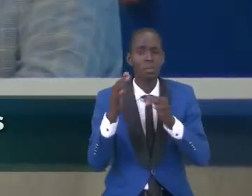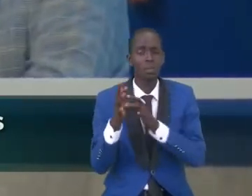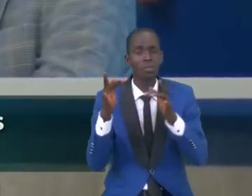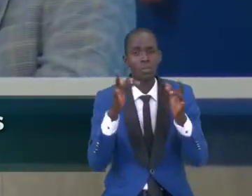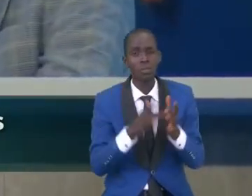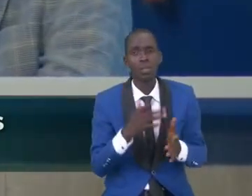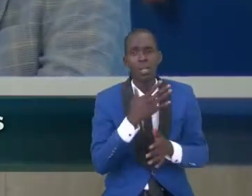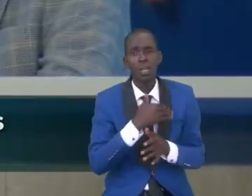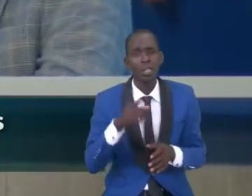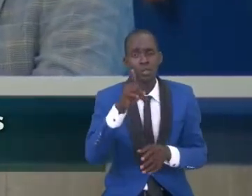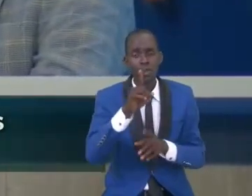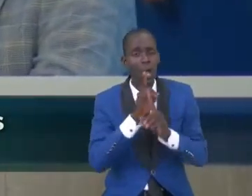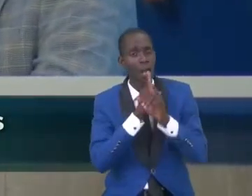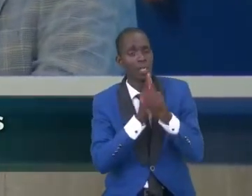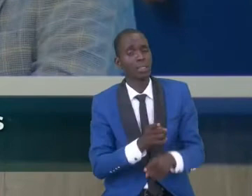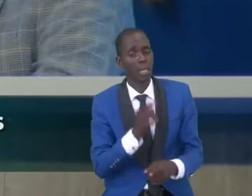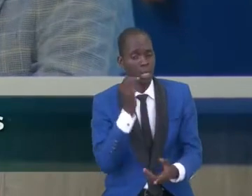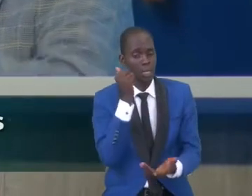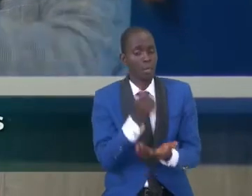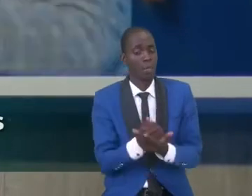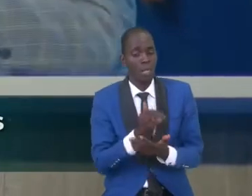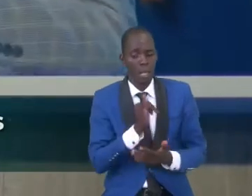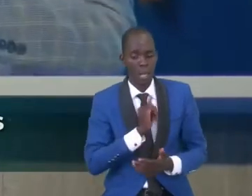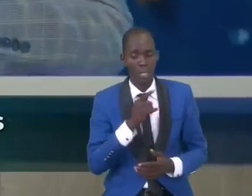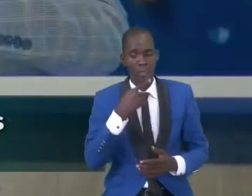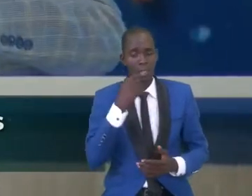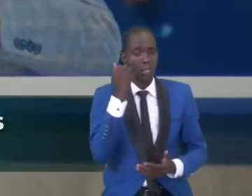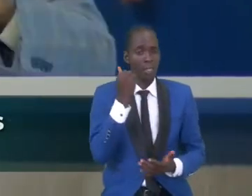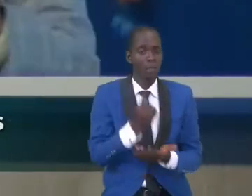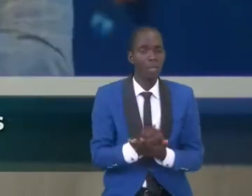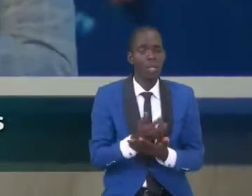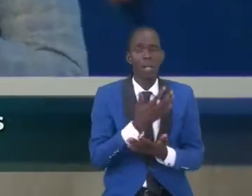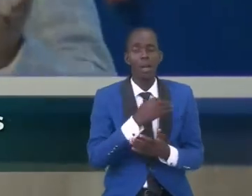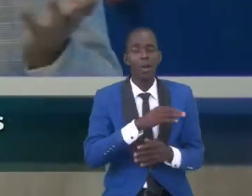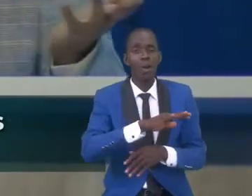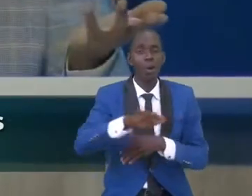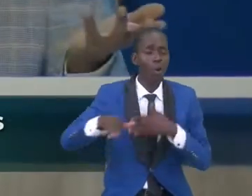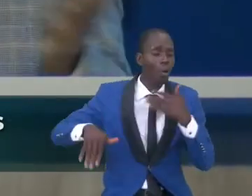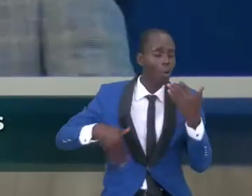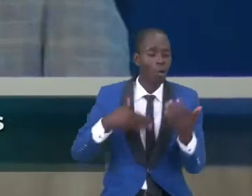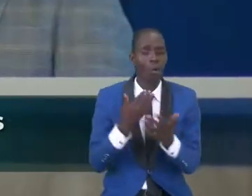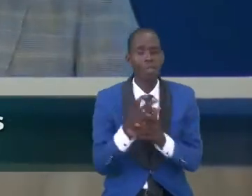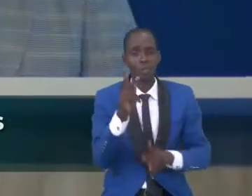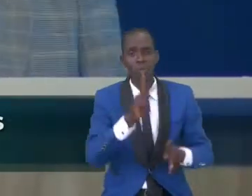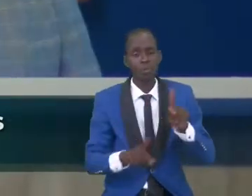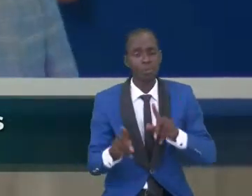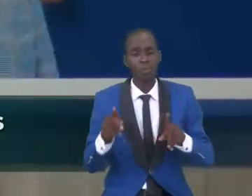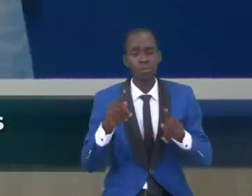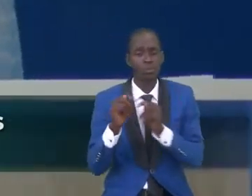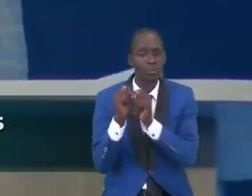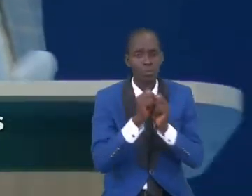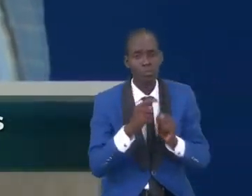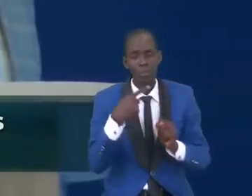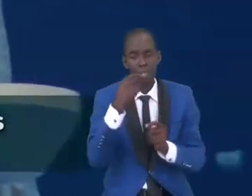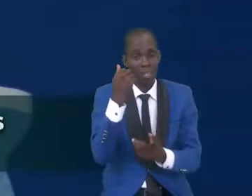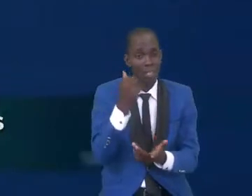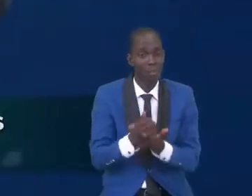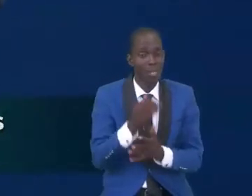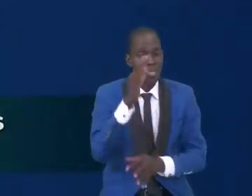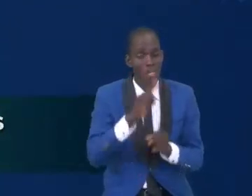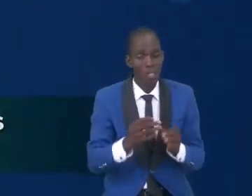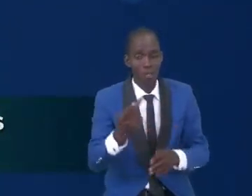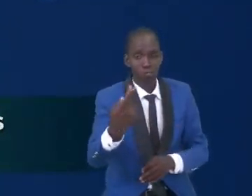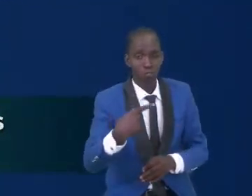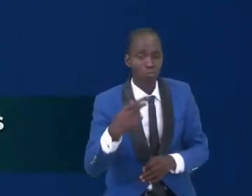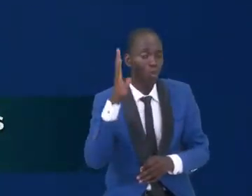you say amen, and I say amen, and the whole congregation say amen, if two of us shall